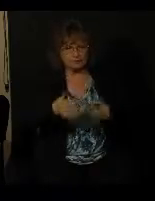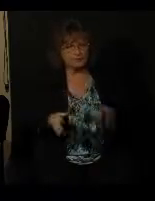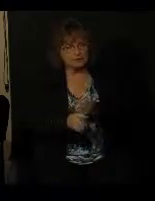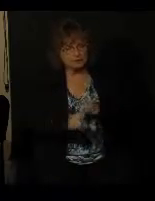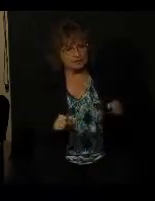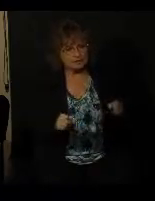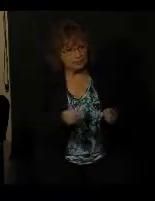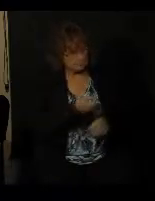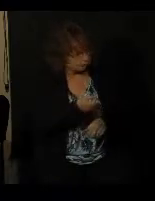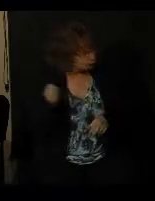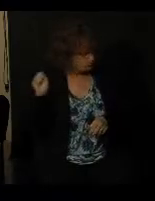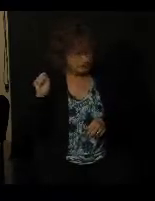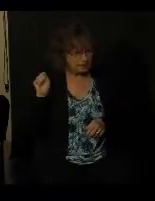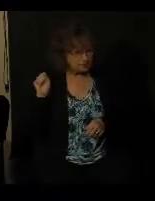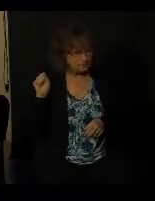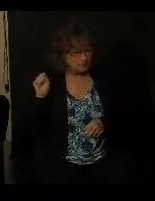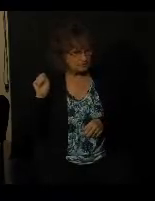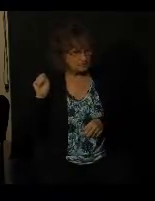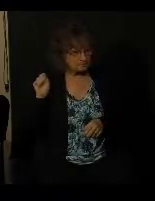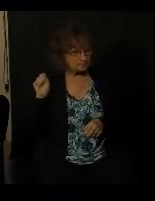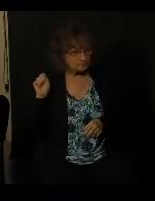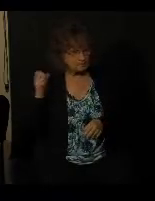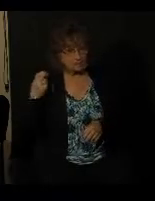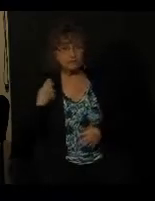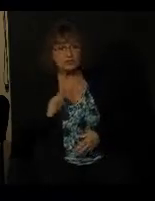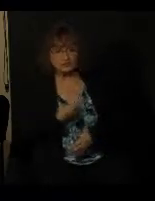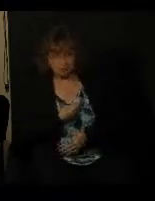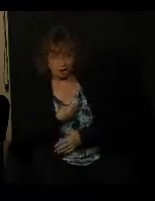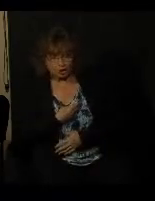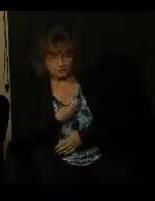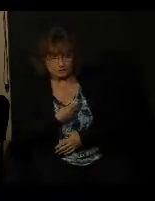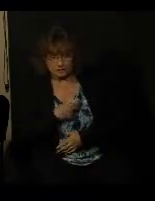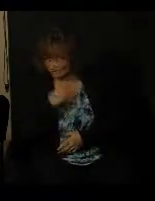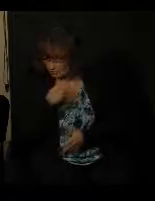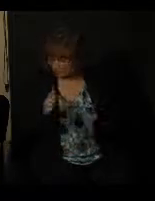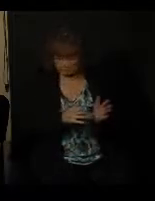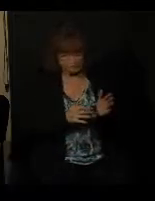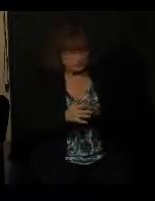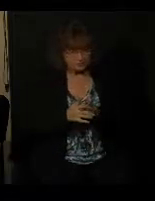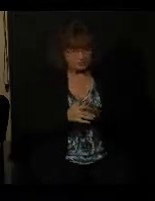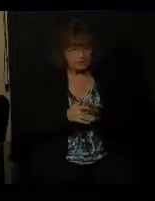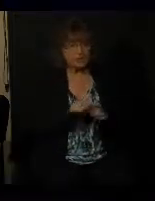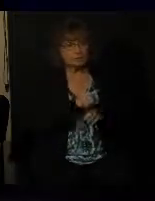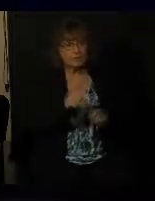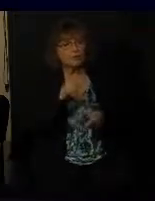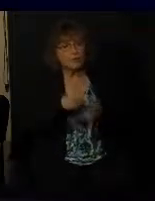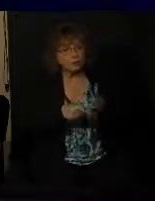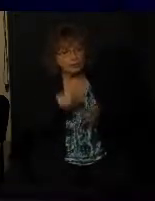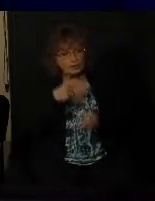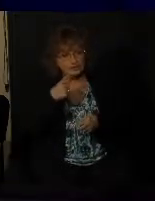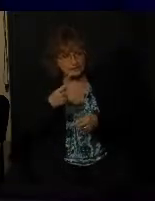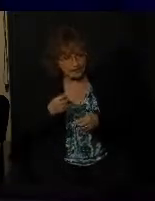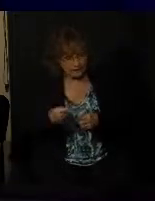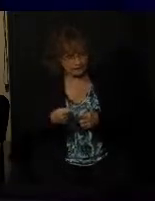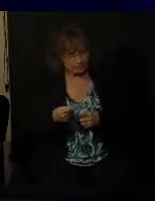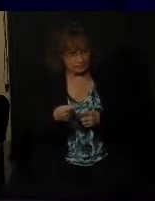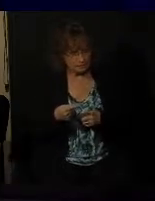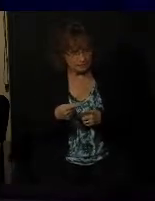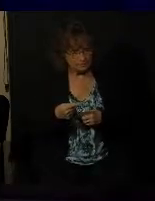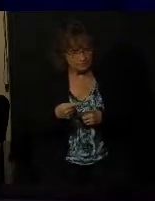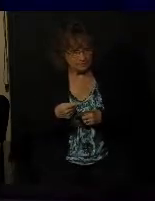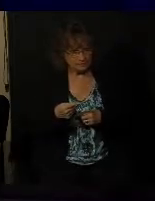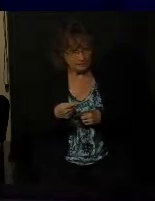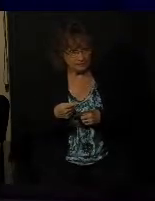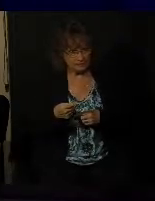it really bothered me until about the last year and a half. And then I began to realize something. One, when God's done, God's going to be